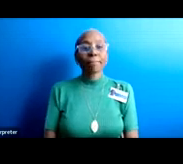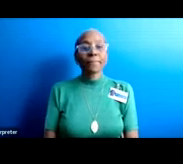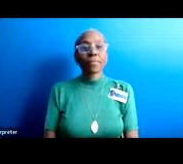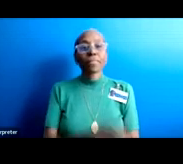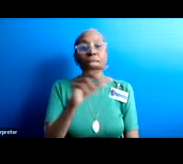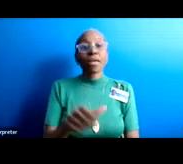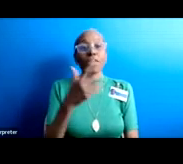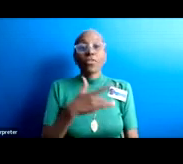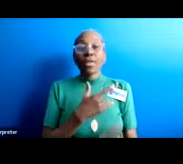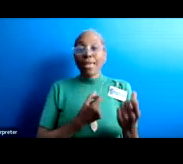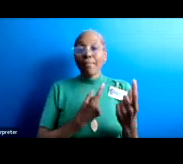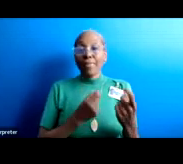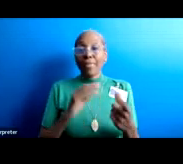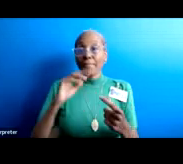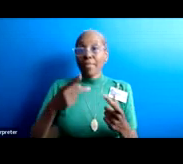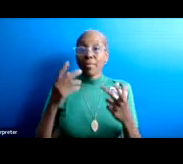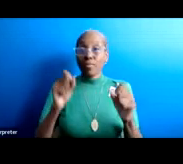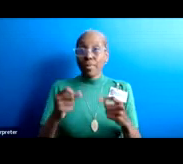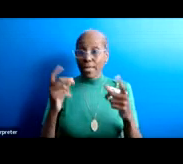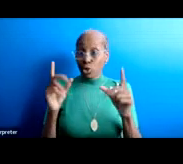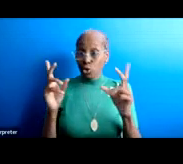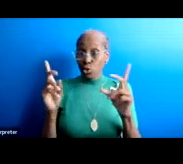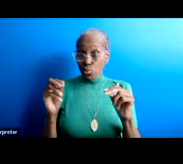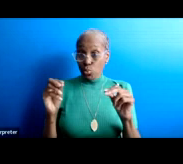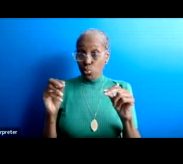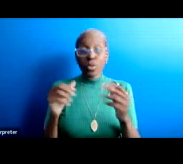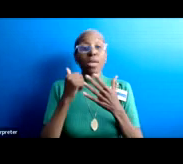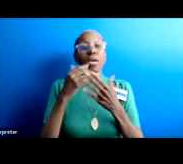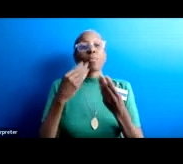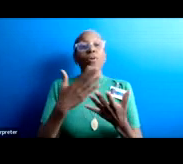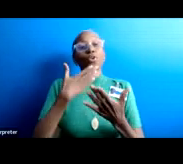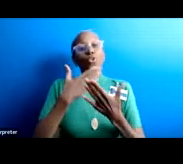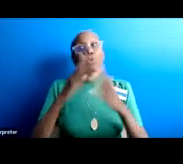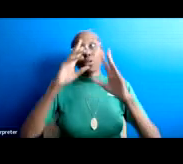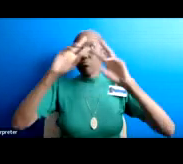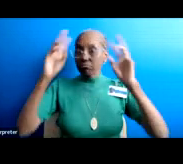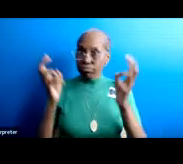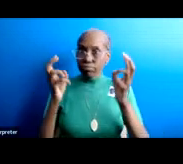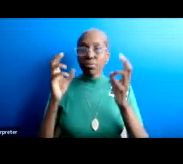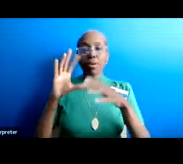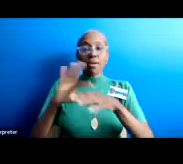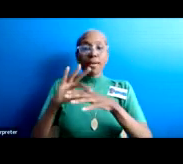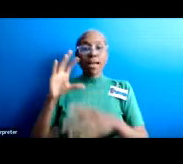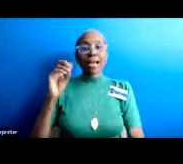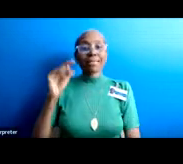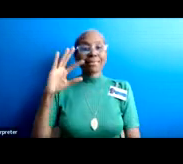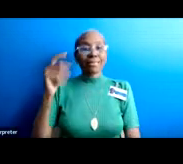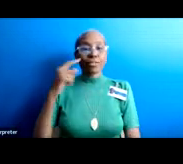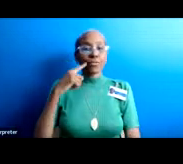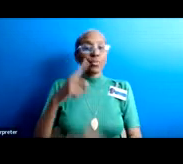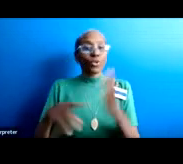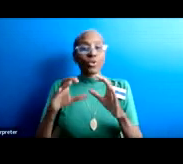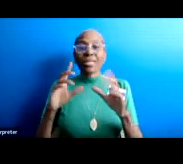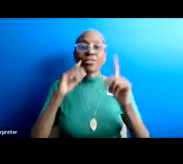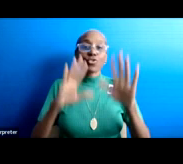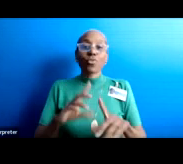Another thing empathy mapping can do is provide really good context for what you're doing. This is a great answer to